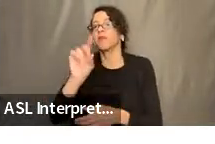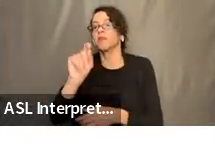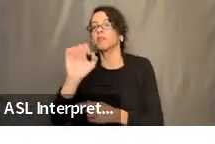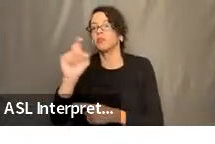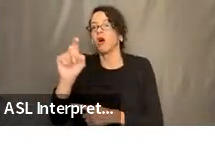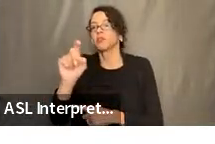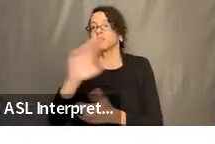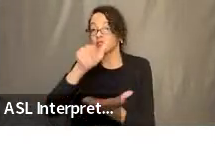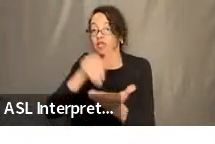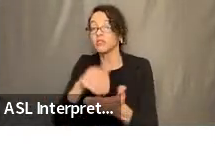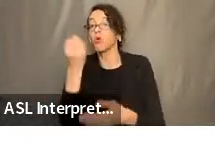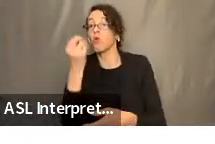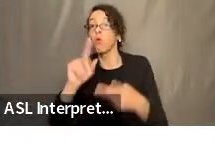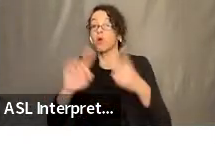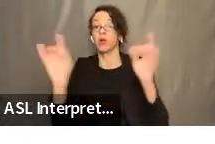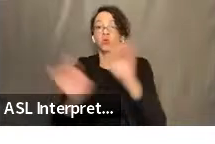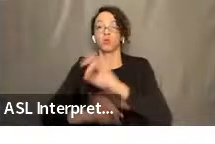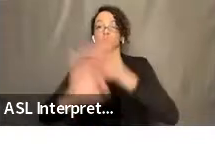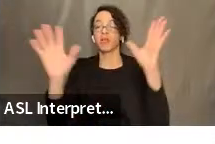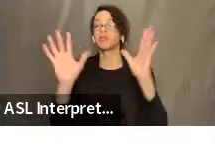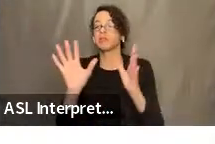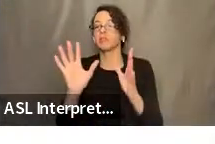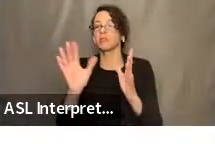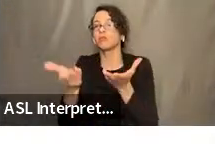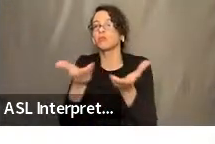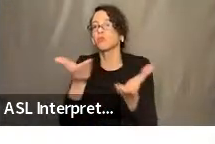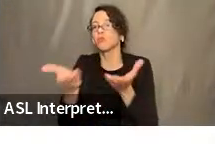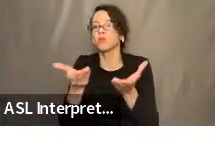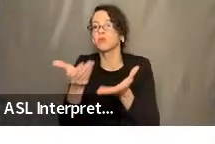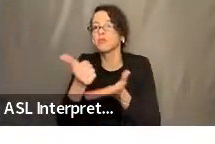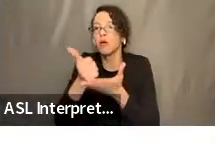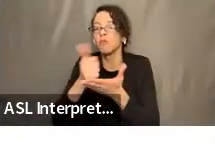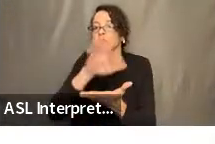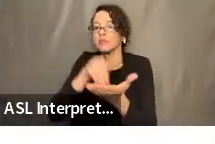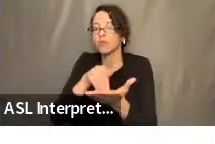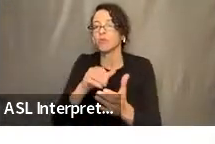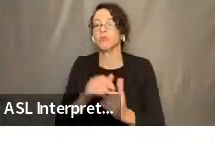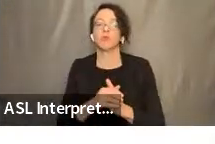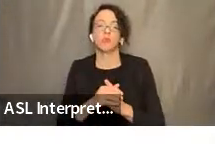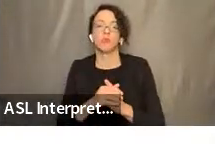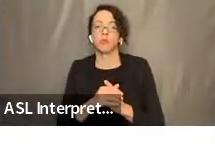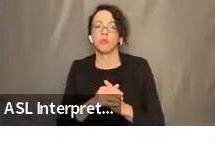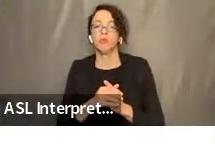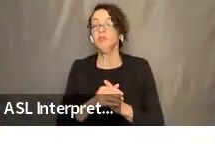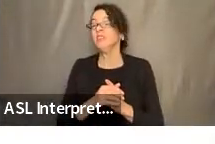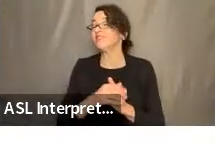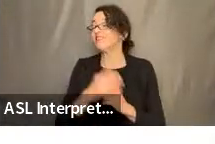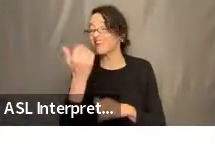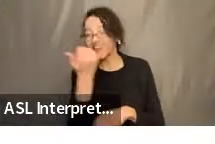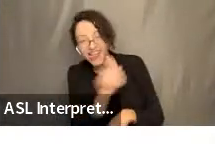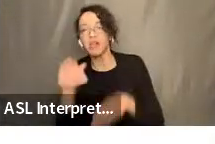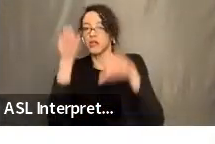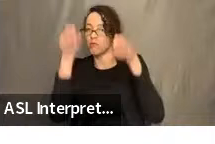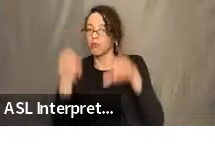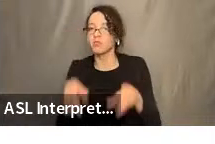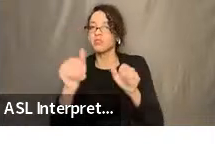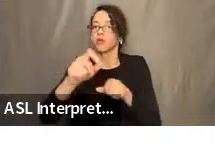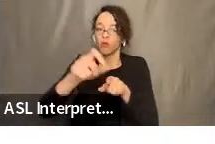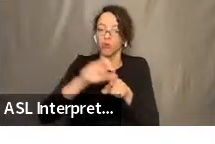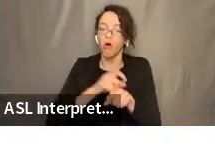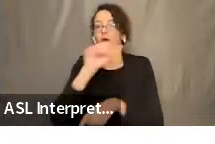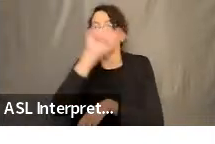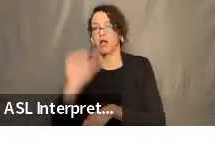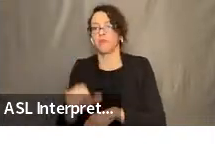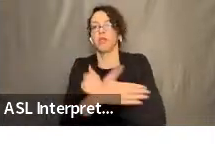information or to refer individuals, anyone can call Alameda County Behavioral